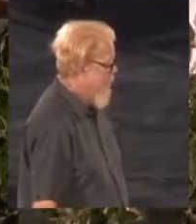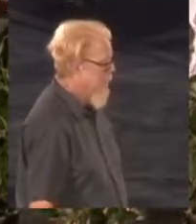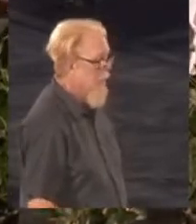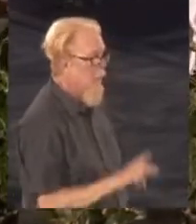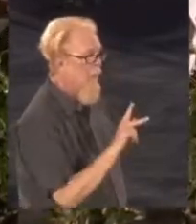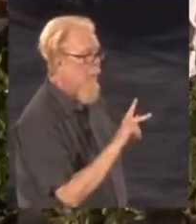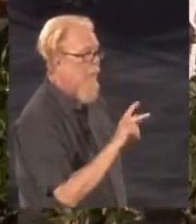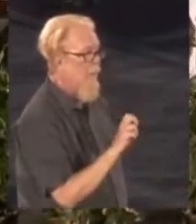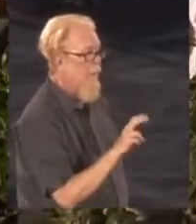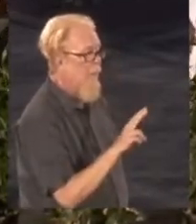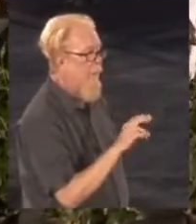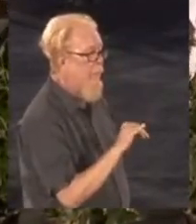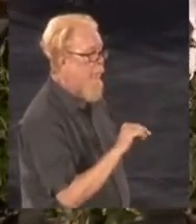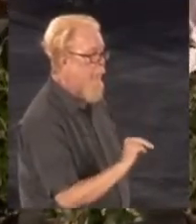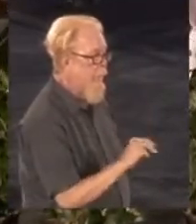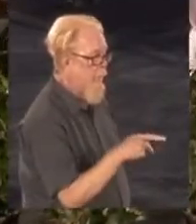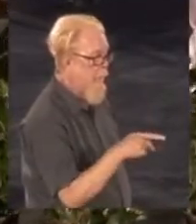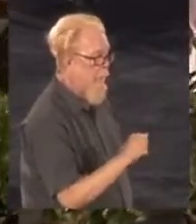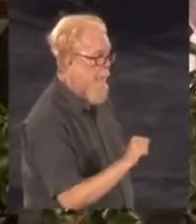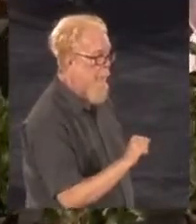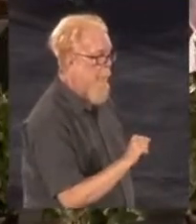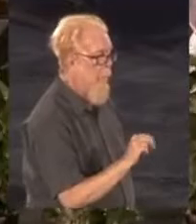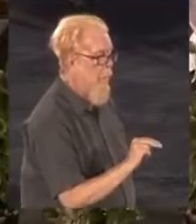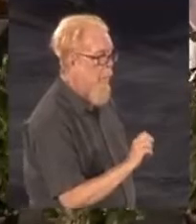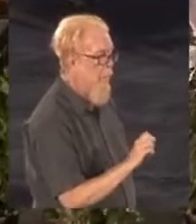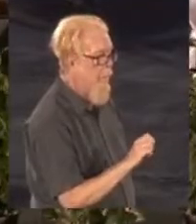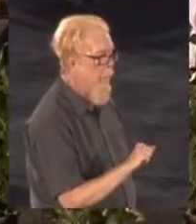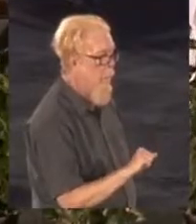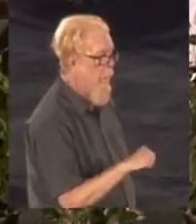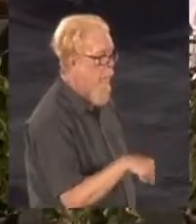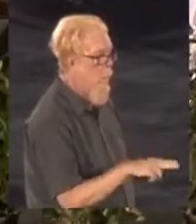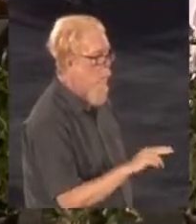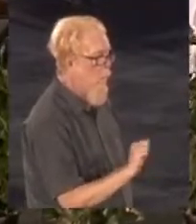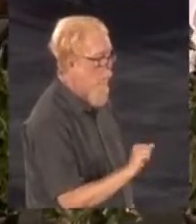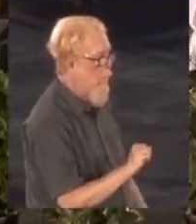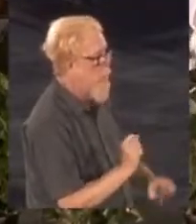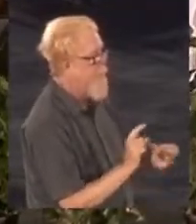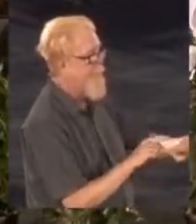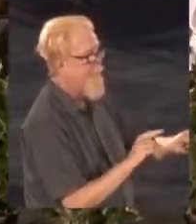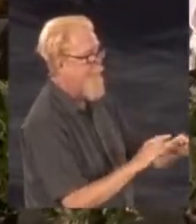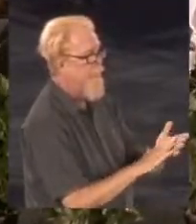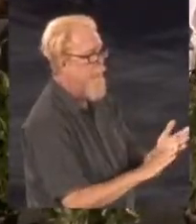Kevin Baniawa will be attending St. Phillips College.